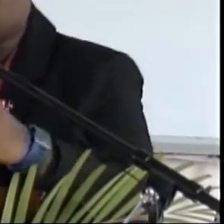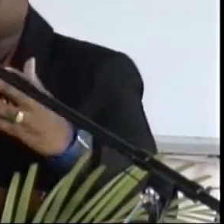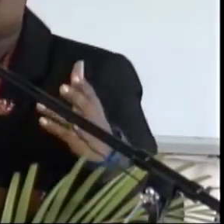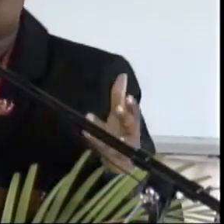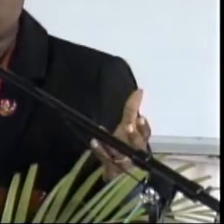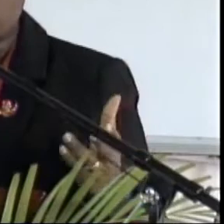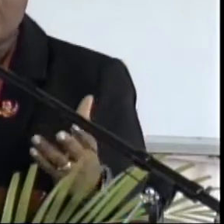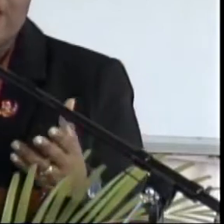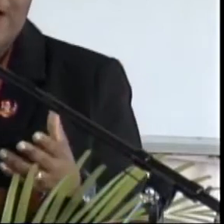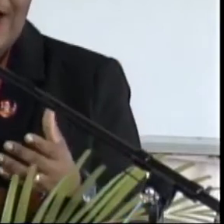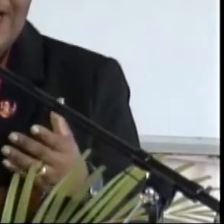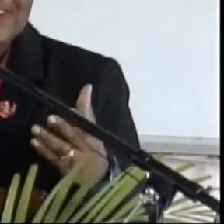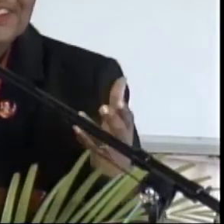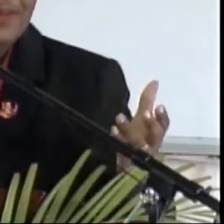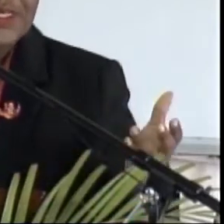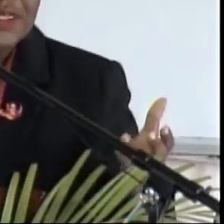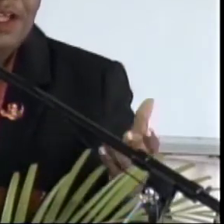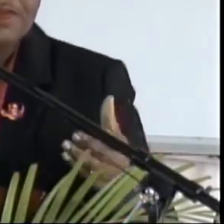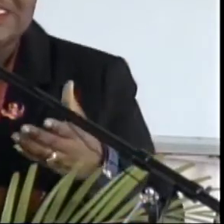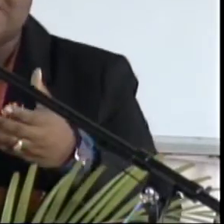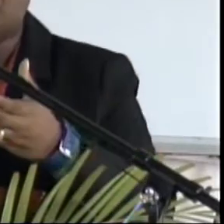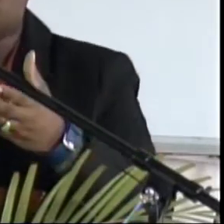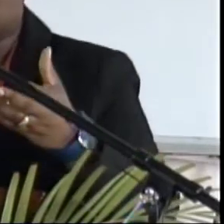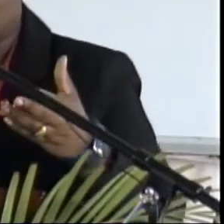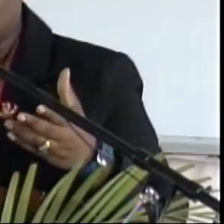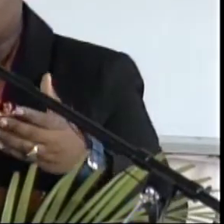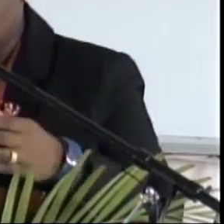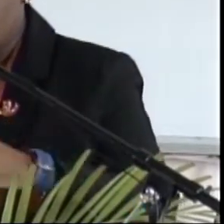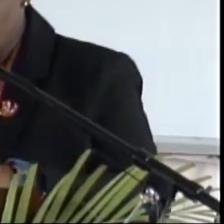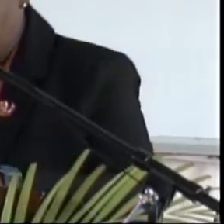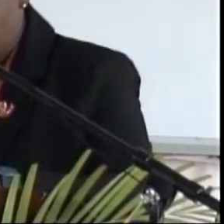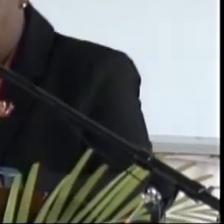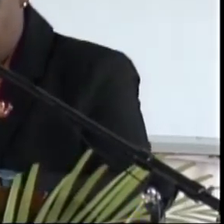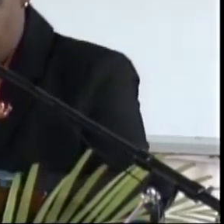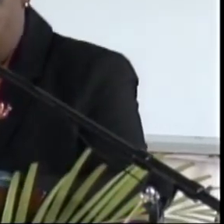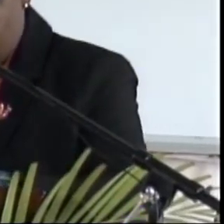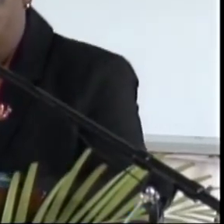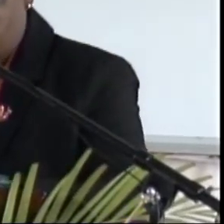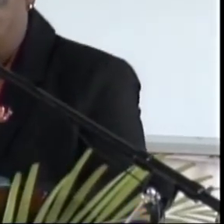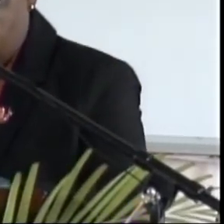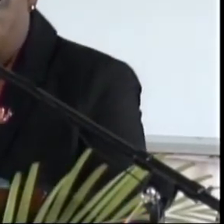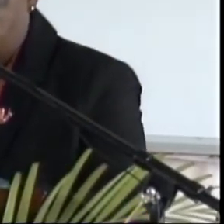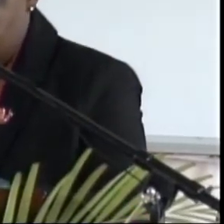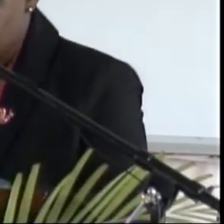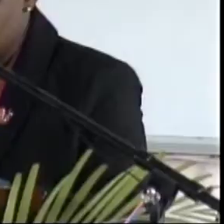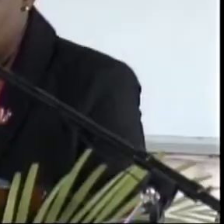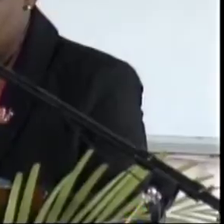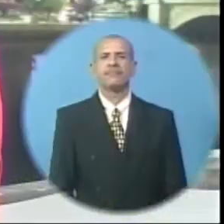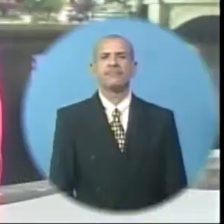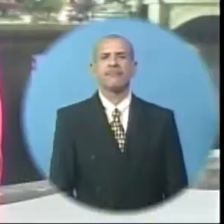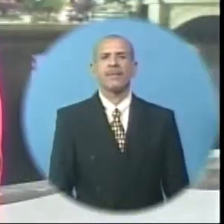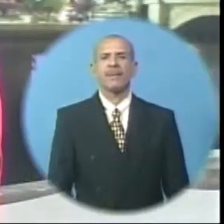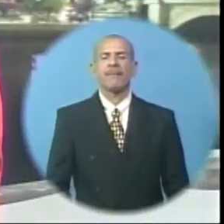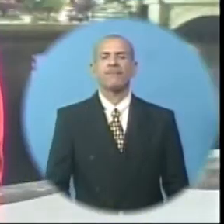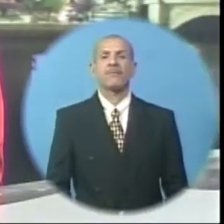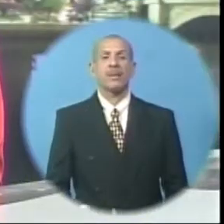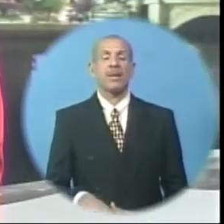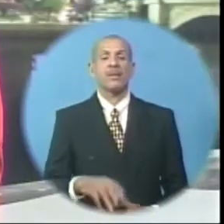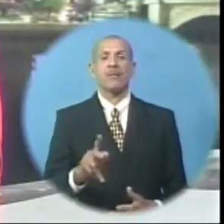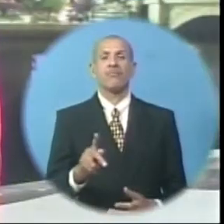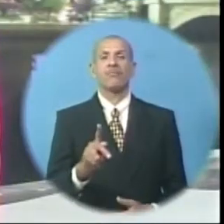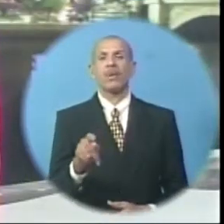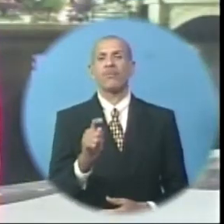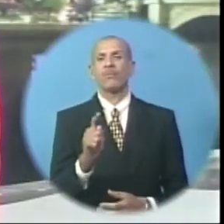be culturally aware and accepting of the diversities you will find in your classroom. A primary